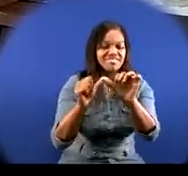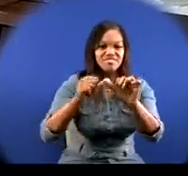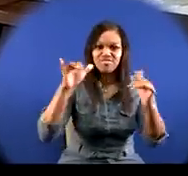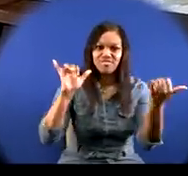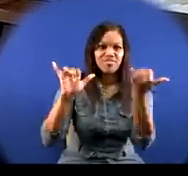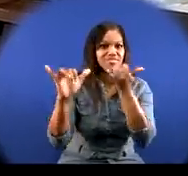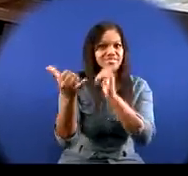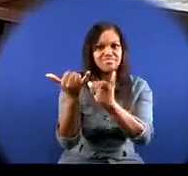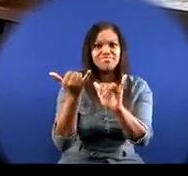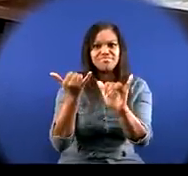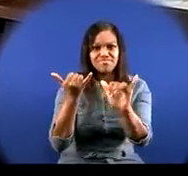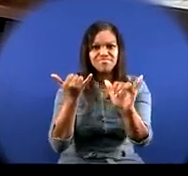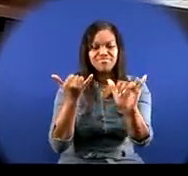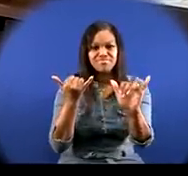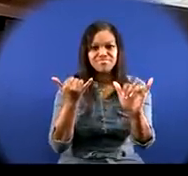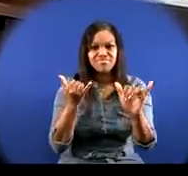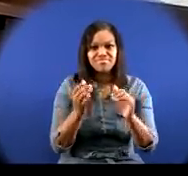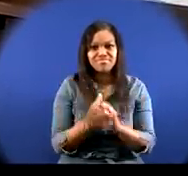forever.